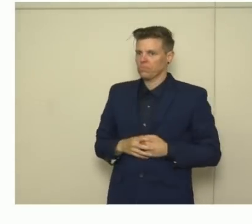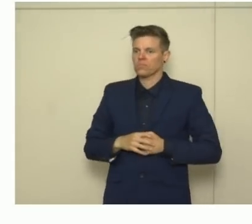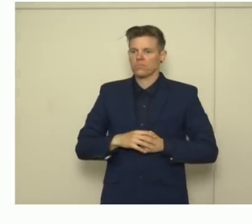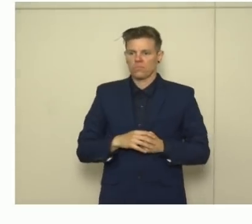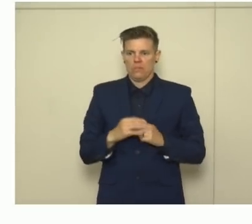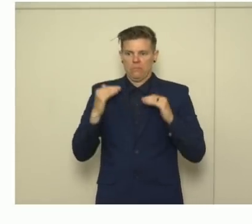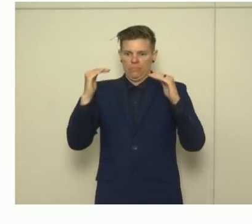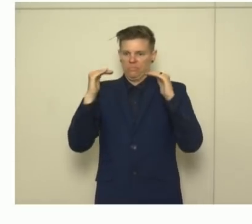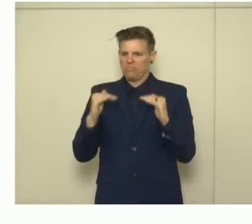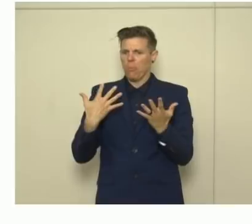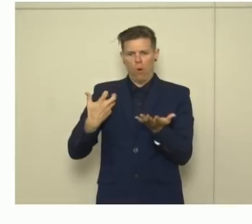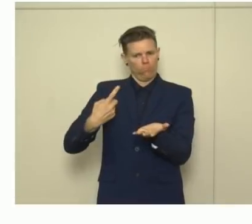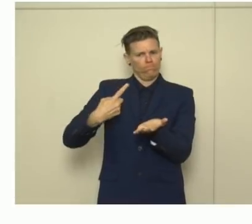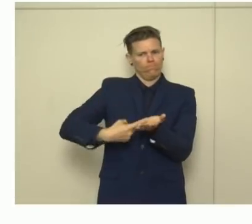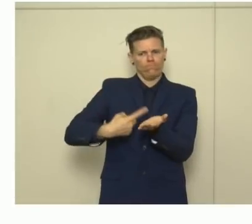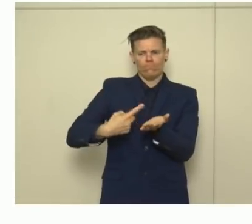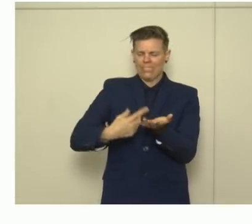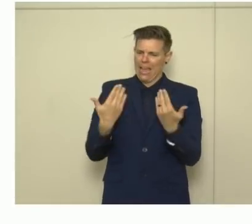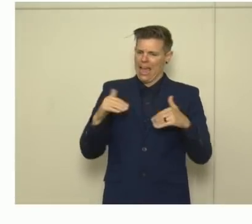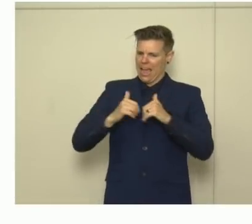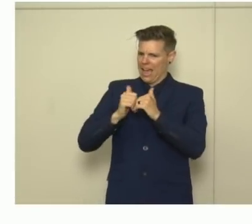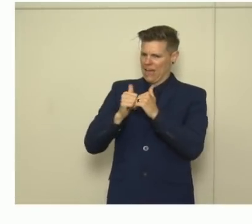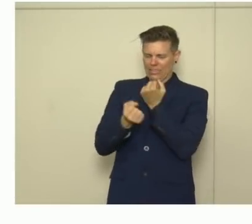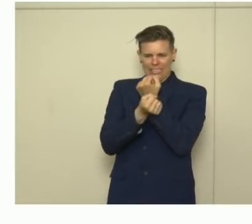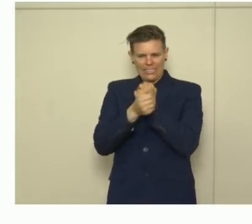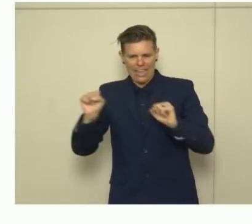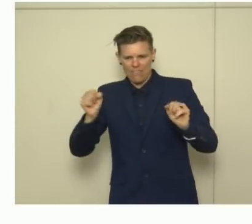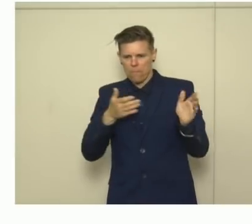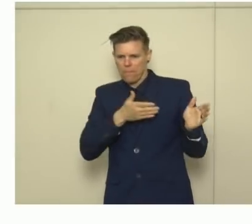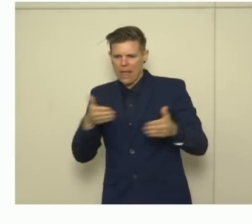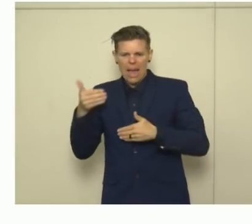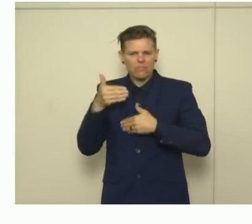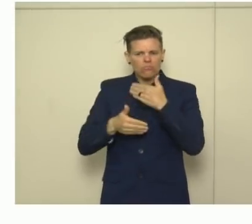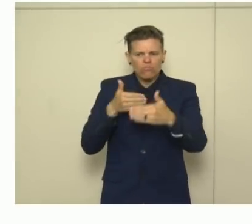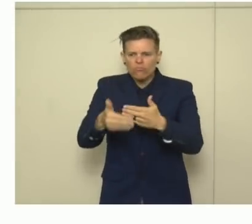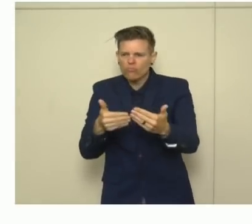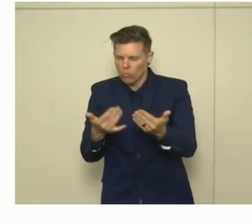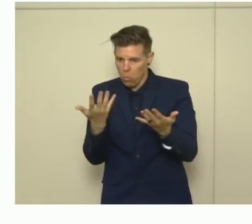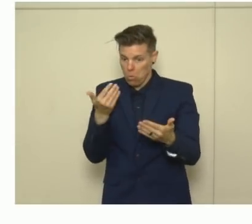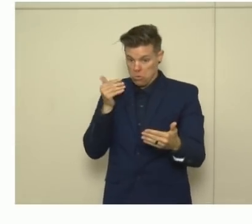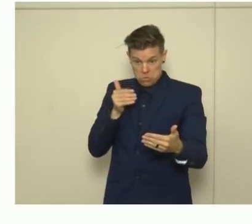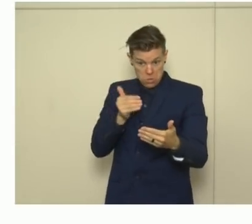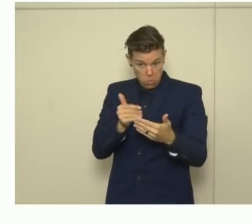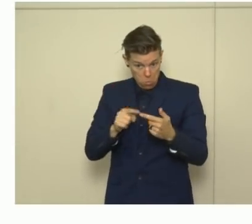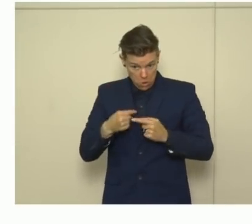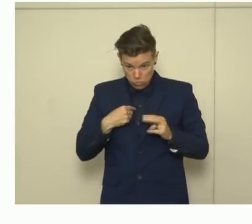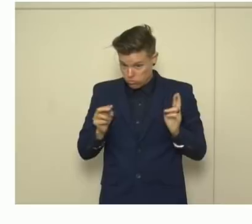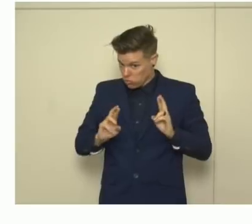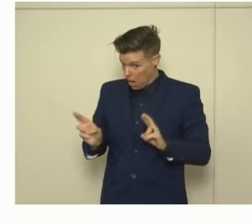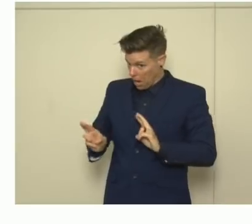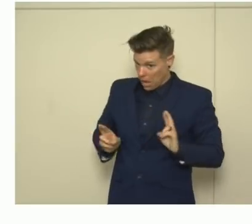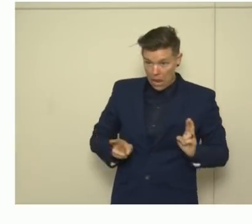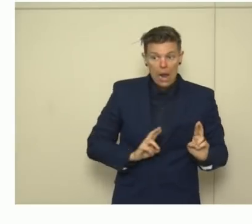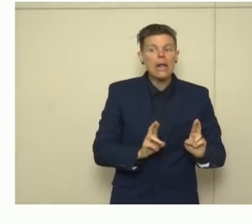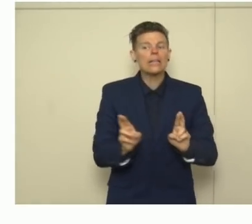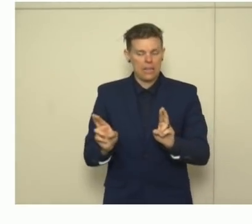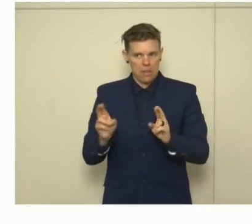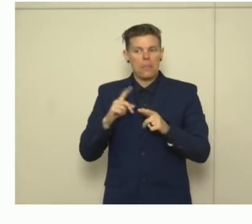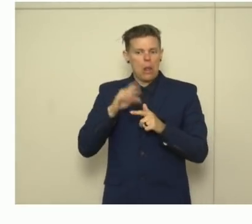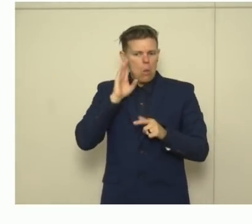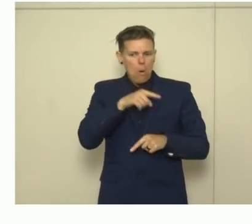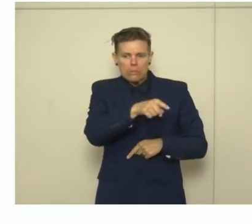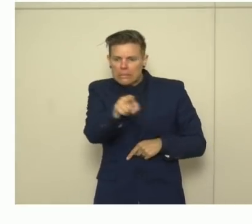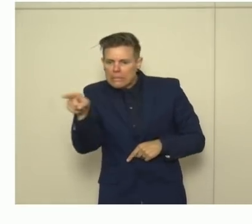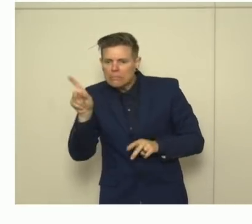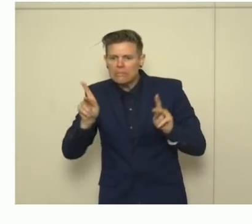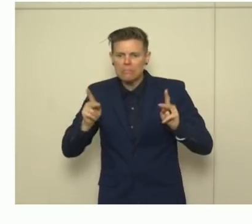have in place. So as we get closer, we know that there is a significant amount of questions and anxiety from